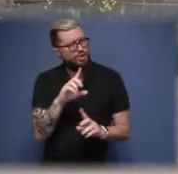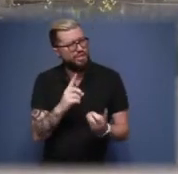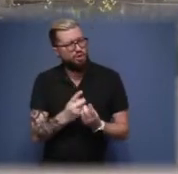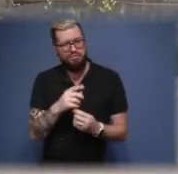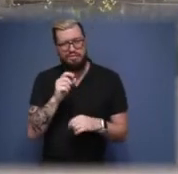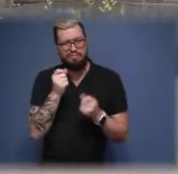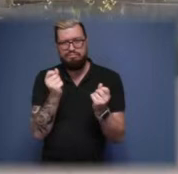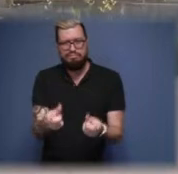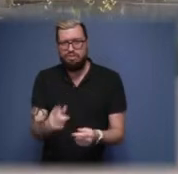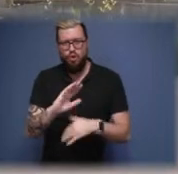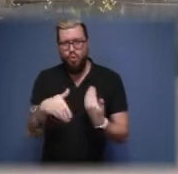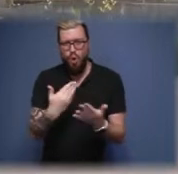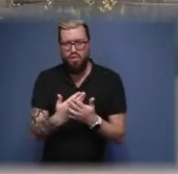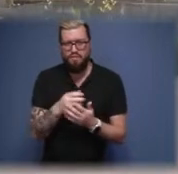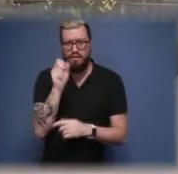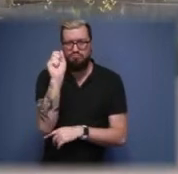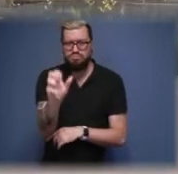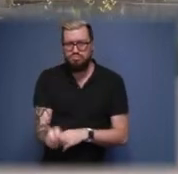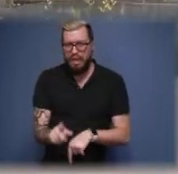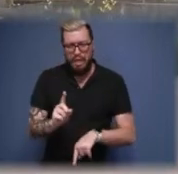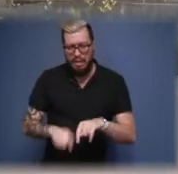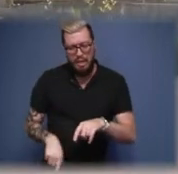off the top of my head, but